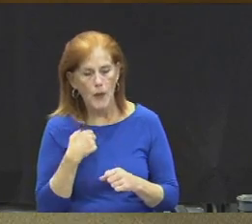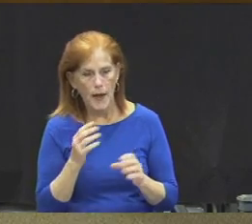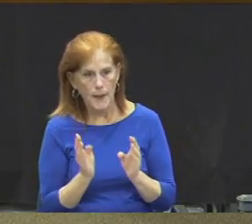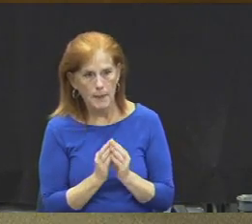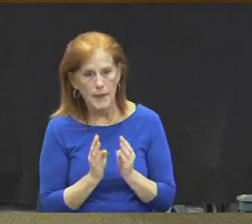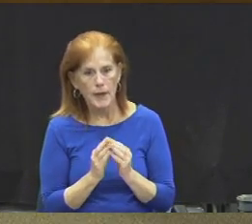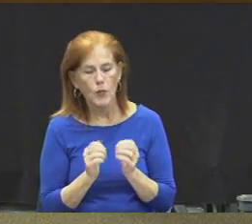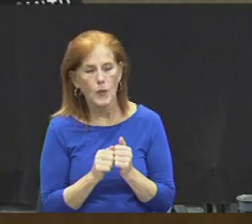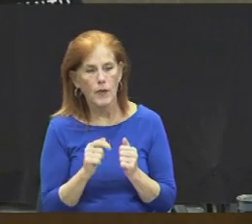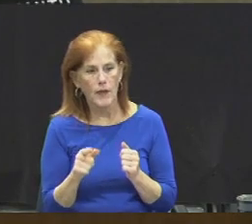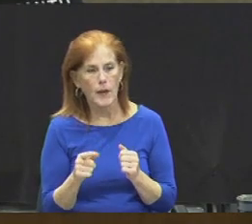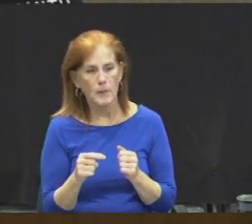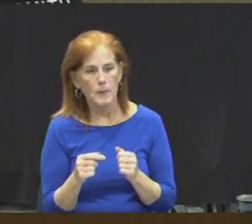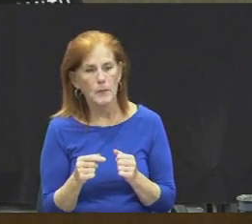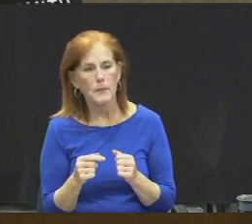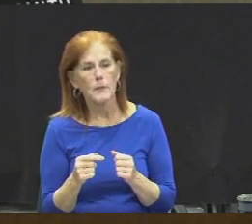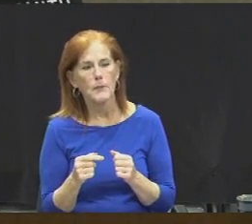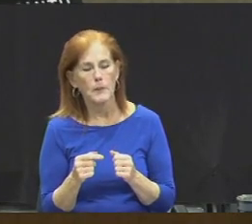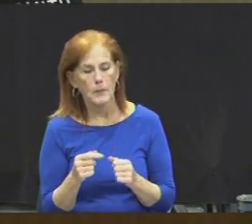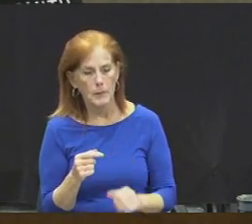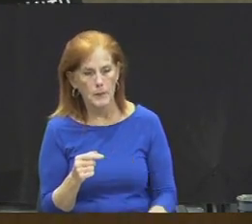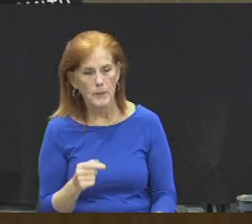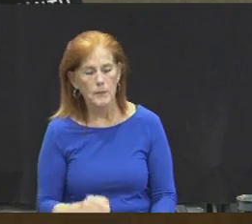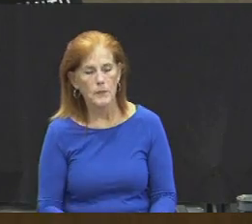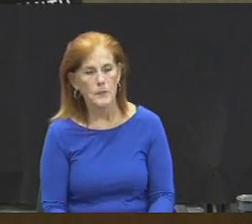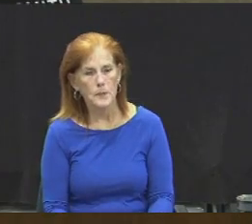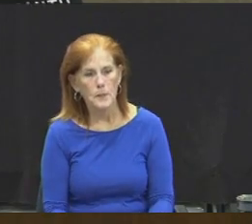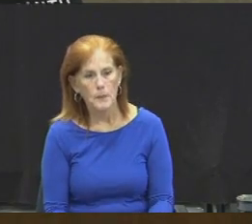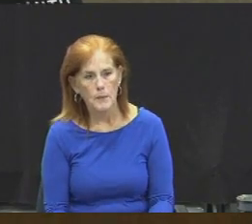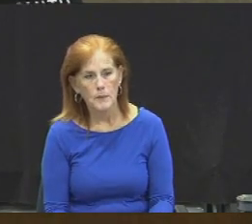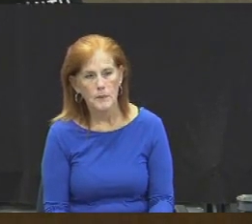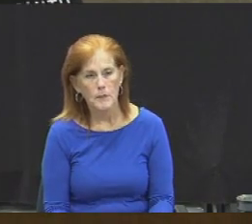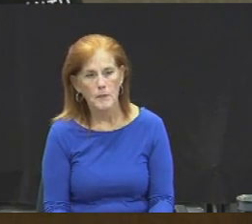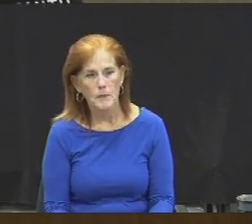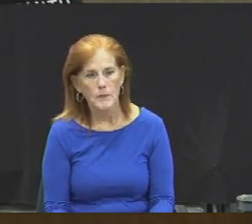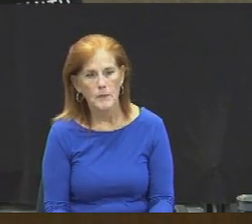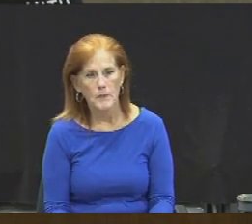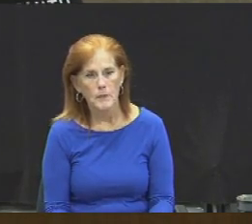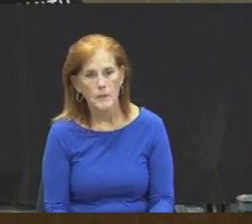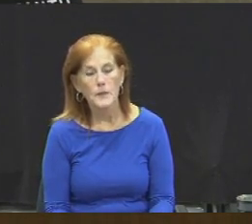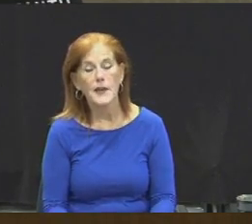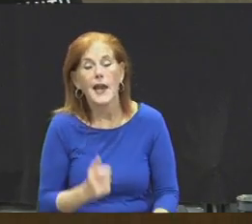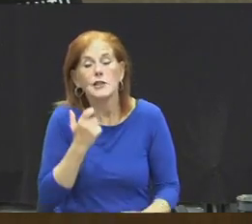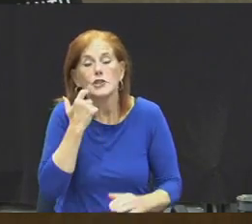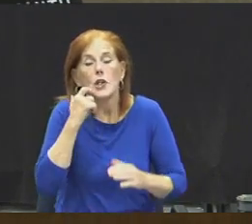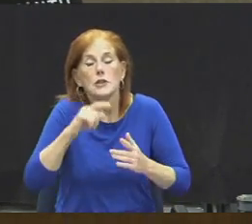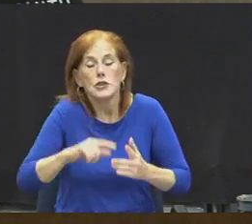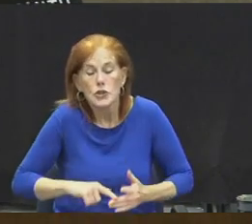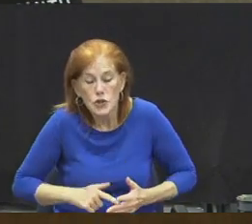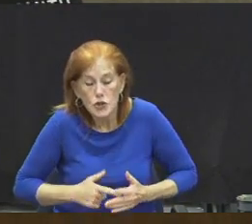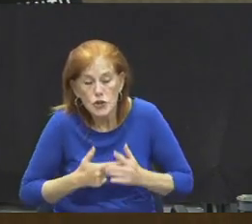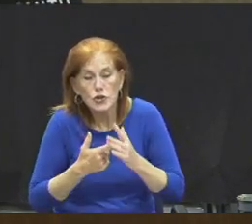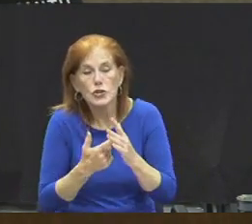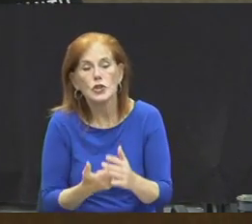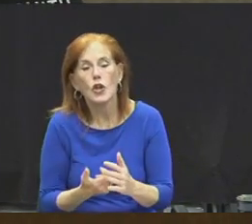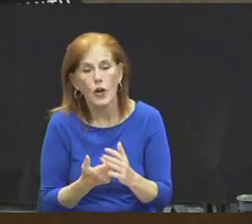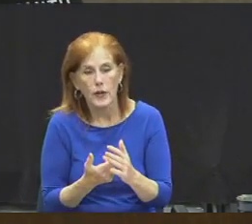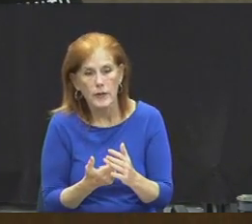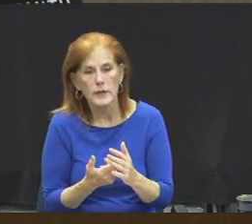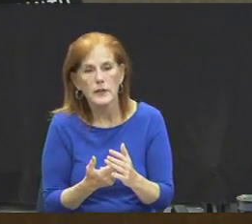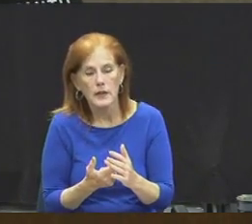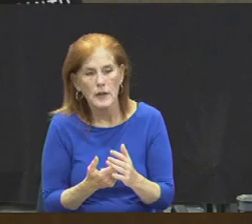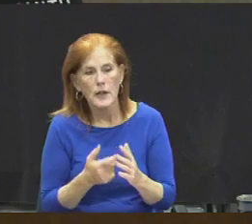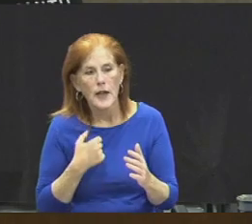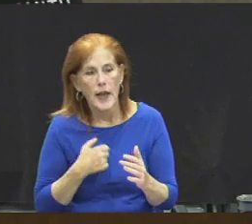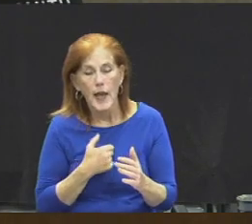was almost 2 years ago. I think it was just a little less than 2 years, but I mean, close. They had just